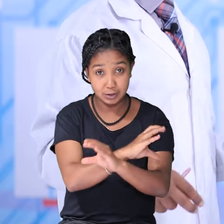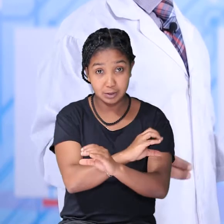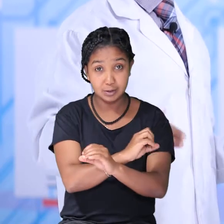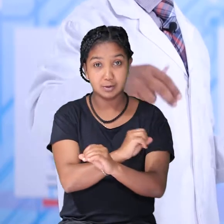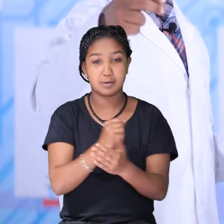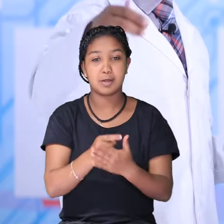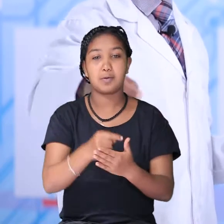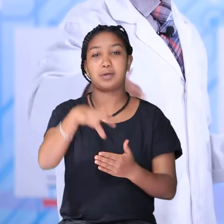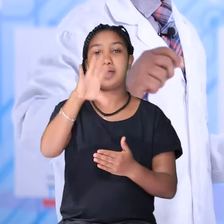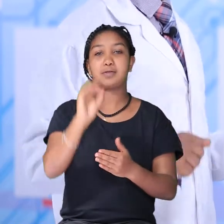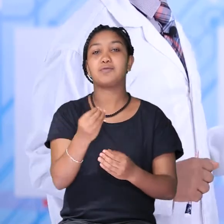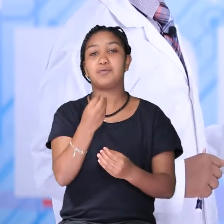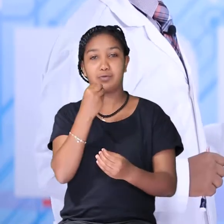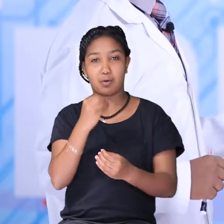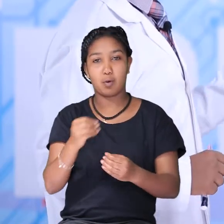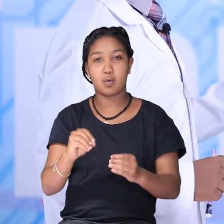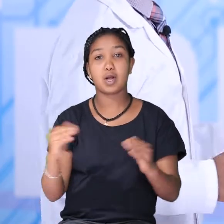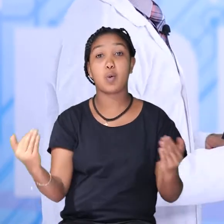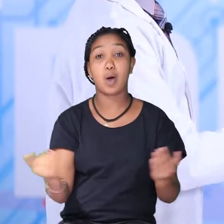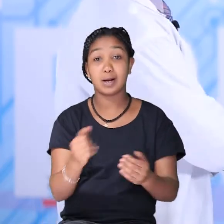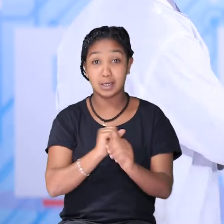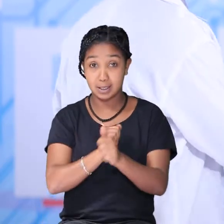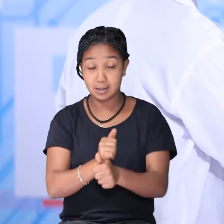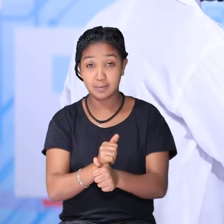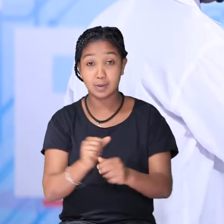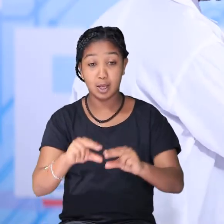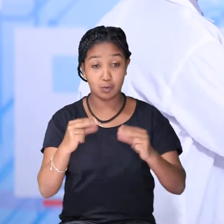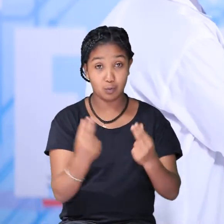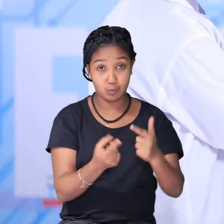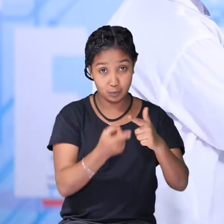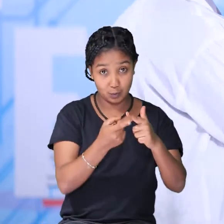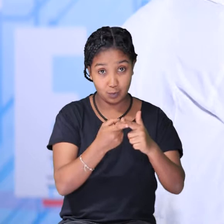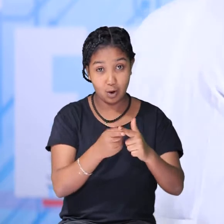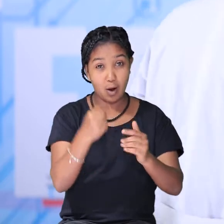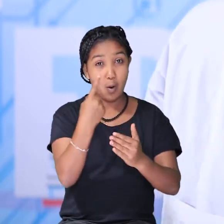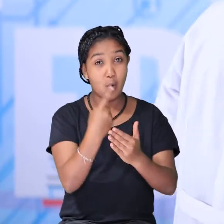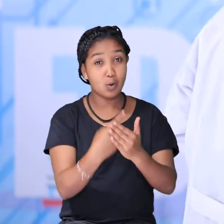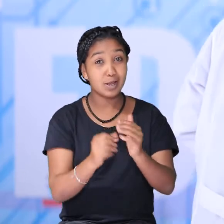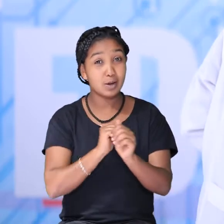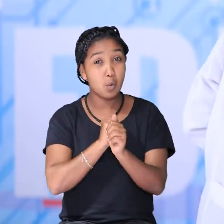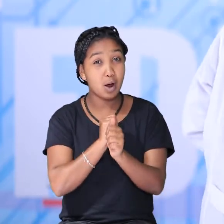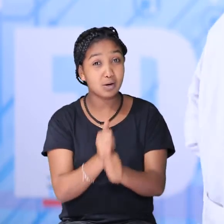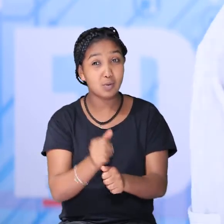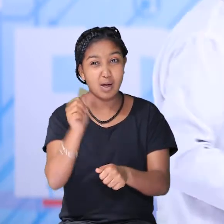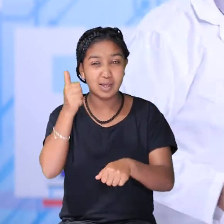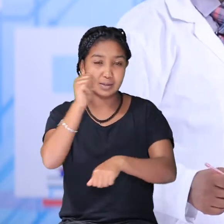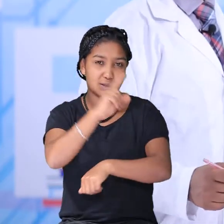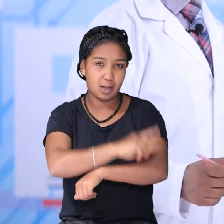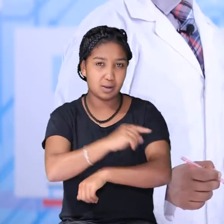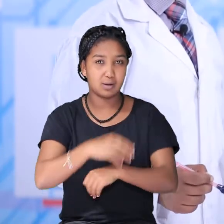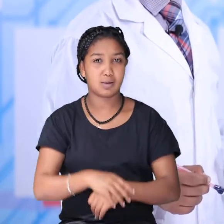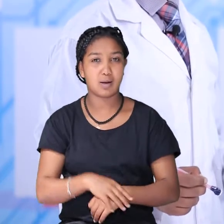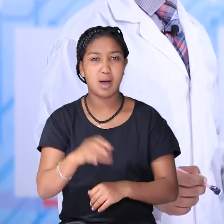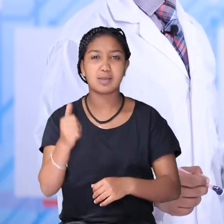maze, they will be rewarded. And group 2 only rewarded on the 10th day.